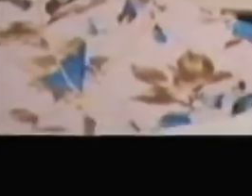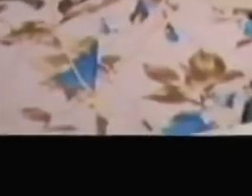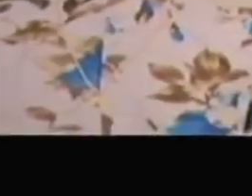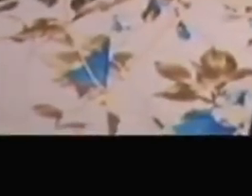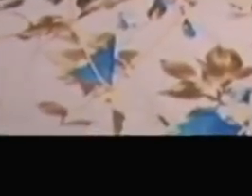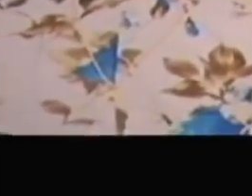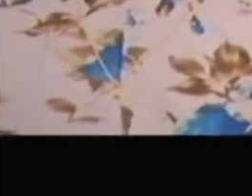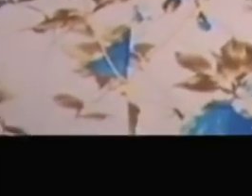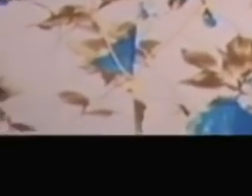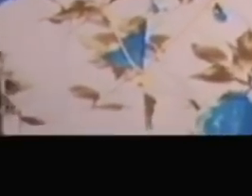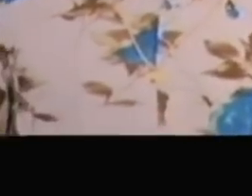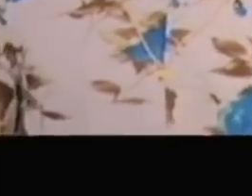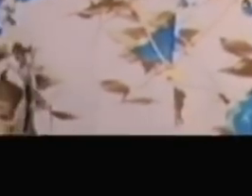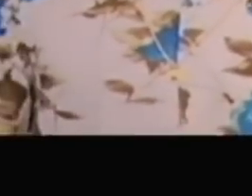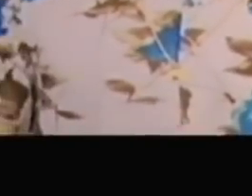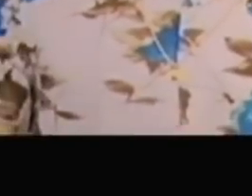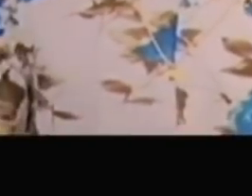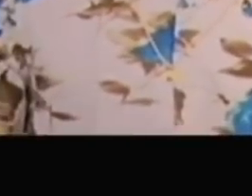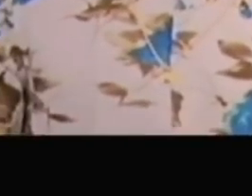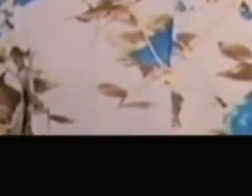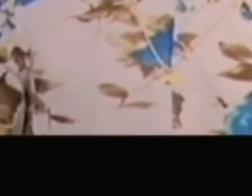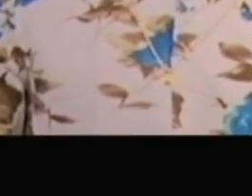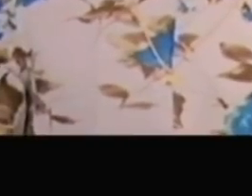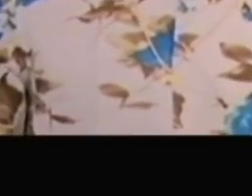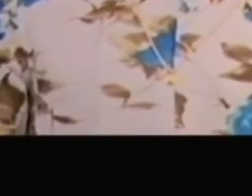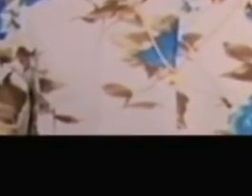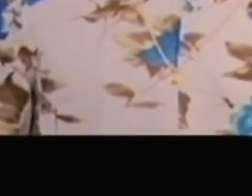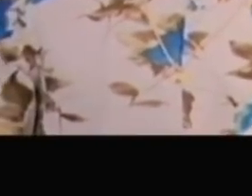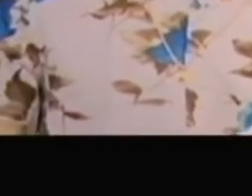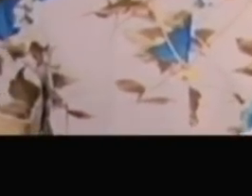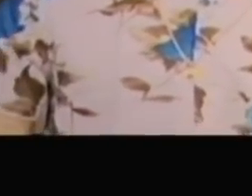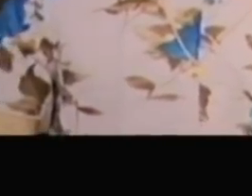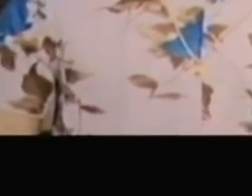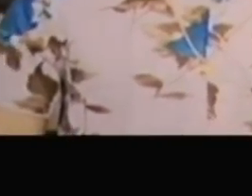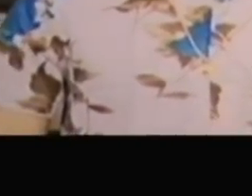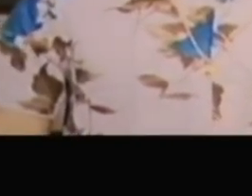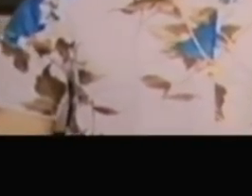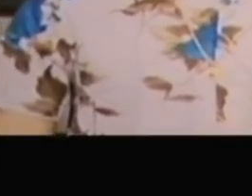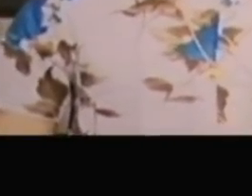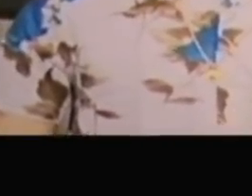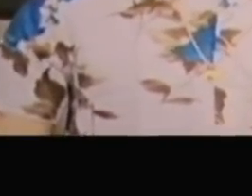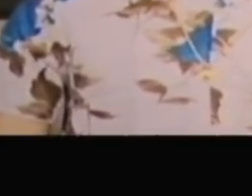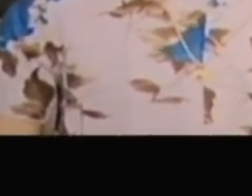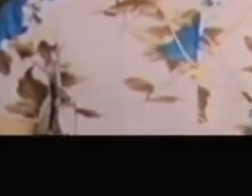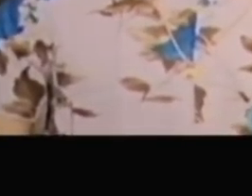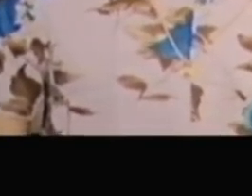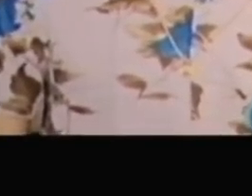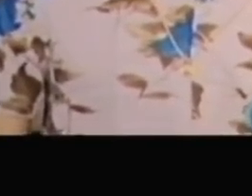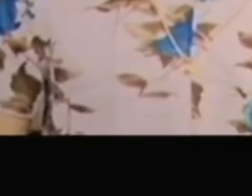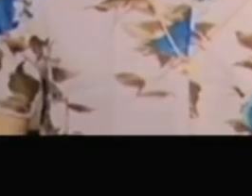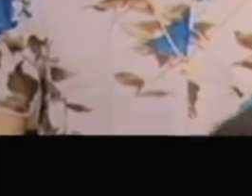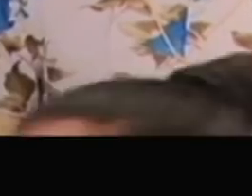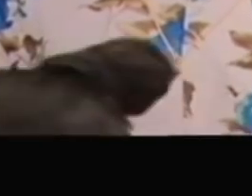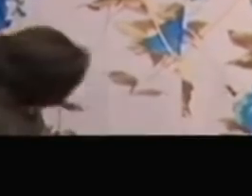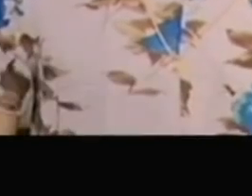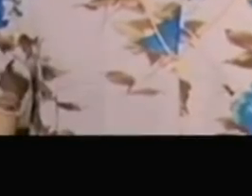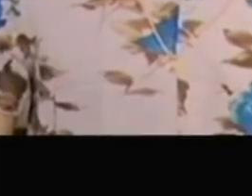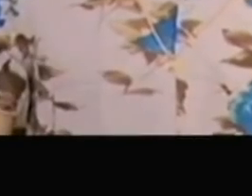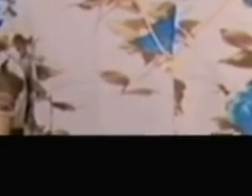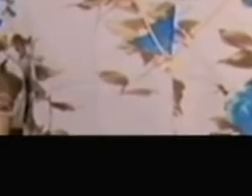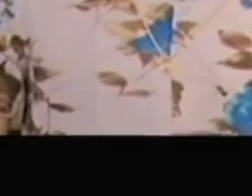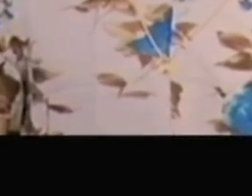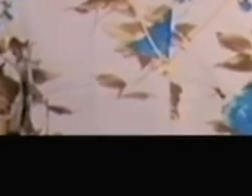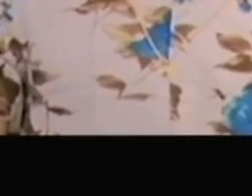Is there any vaccine for toddlers under 12? Because if the ones over 12 have to get the vaccine, that will put the trainers